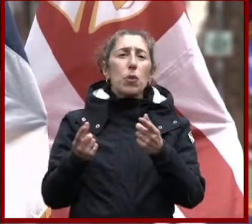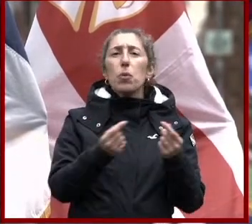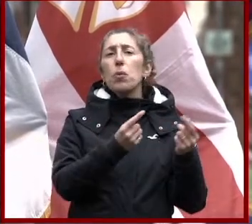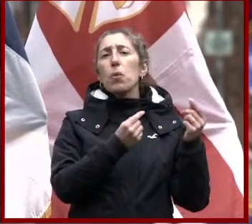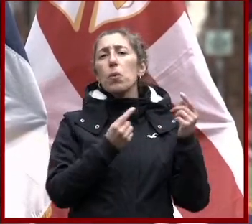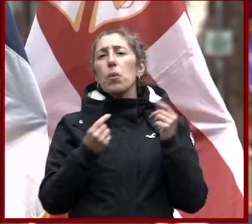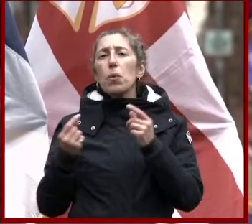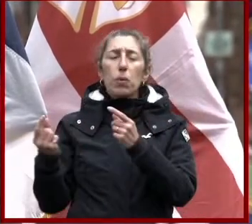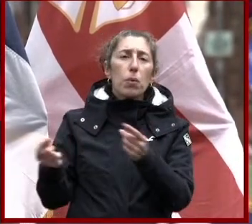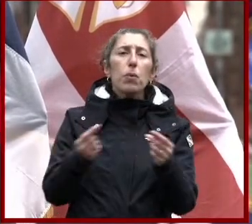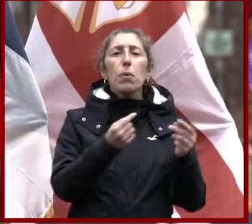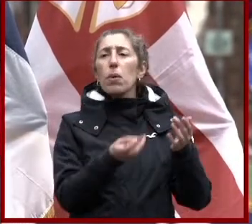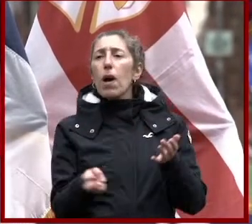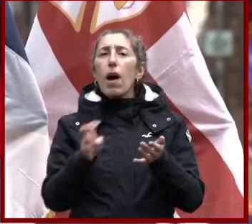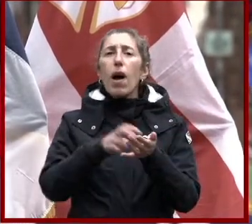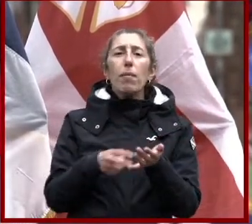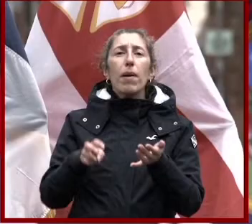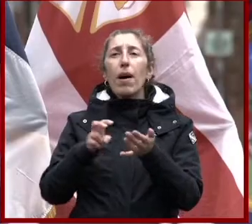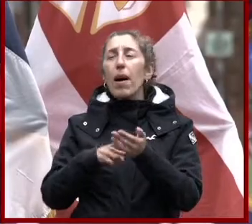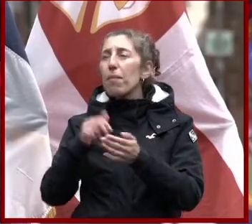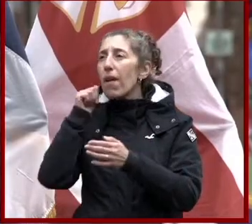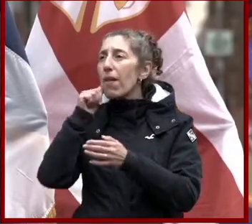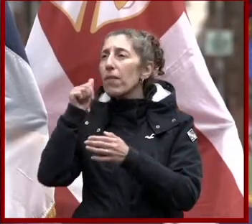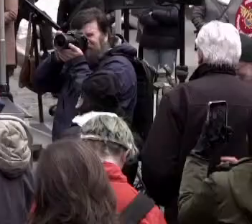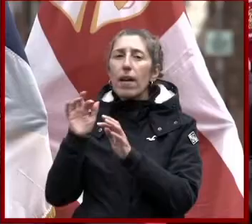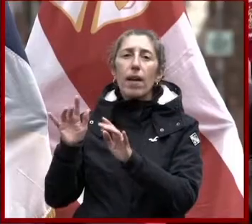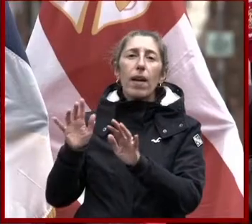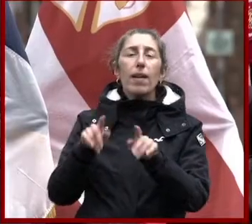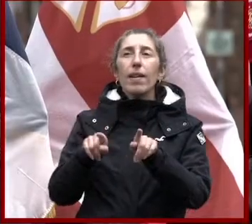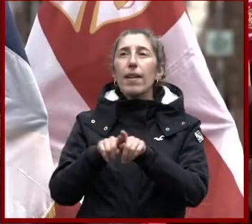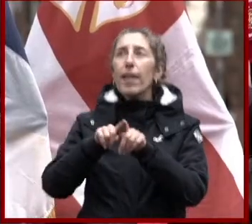times again. And